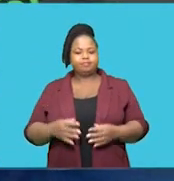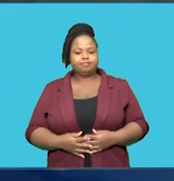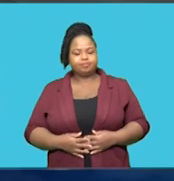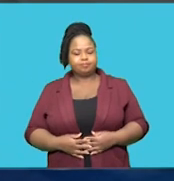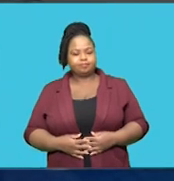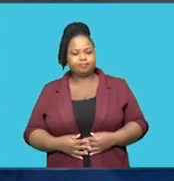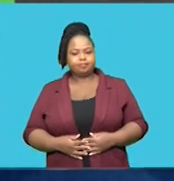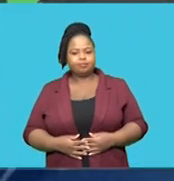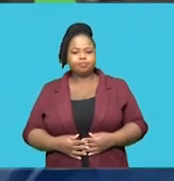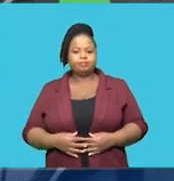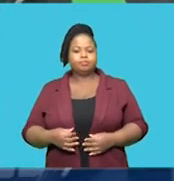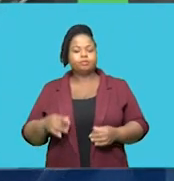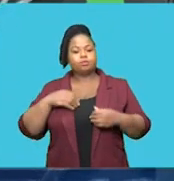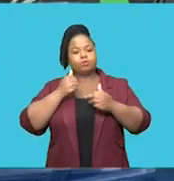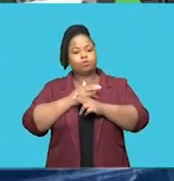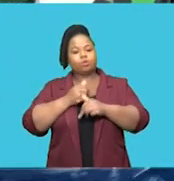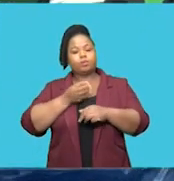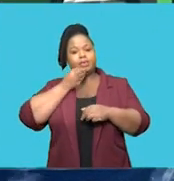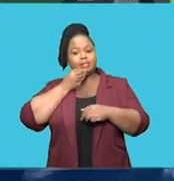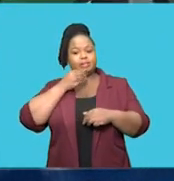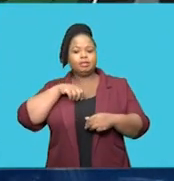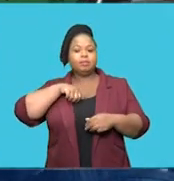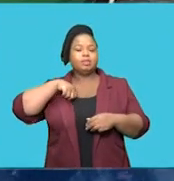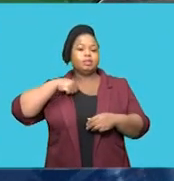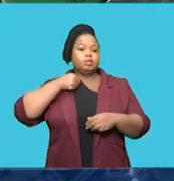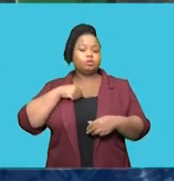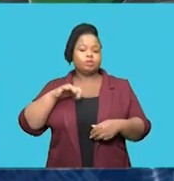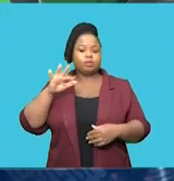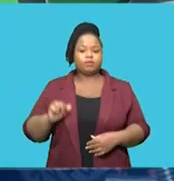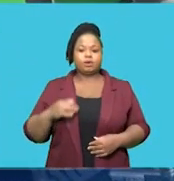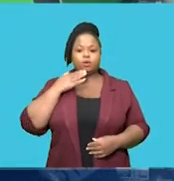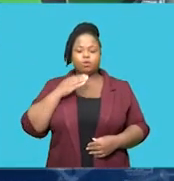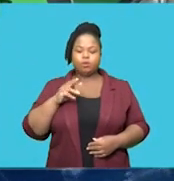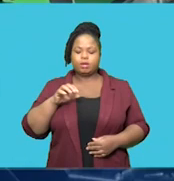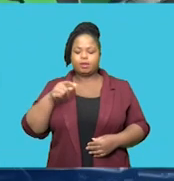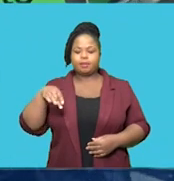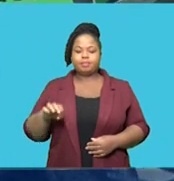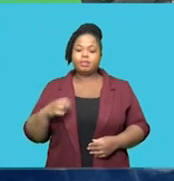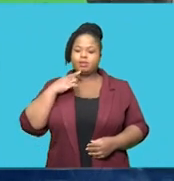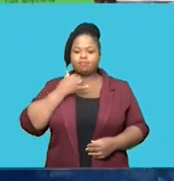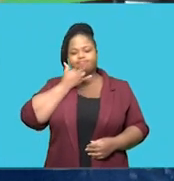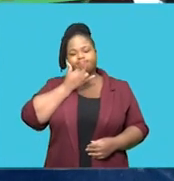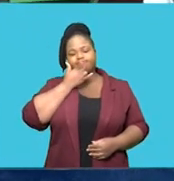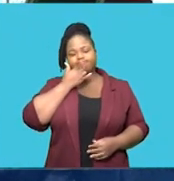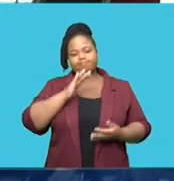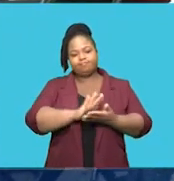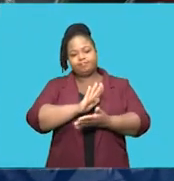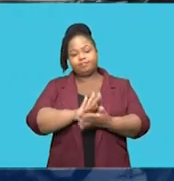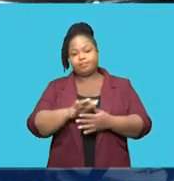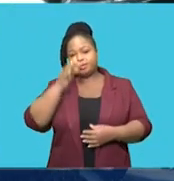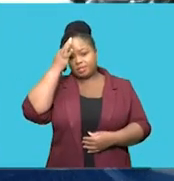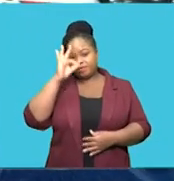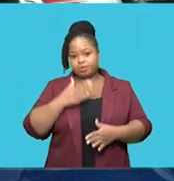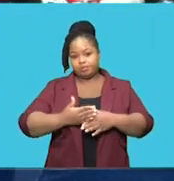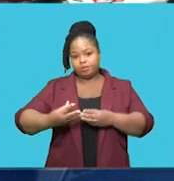products. Umphathwe Uber Eats ezwenikazi laseNingizimu Afrika unakampe emulewa uthi kuyajabulisa kakhulu ukubambisana